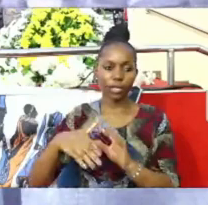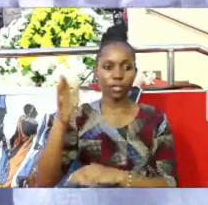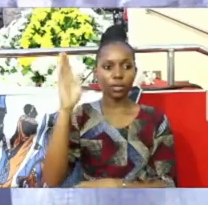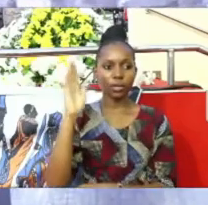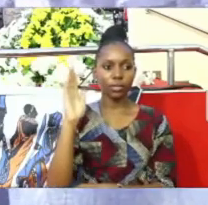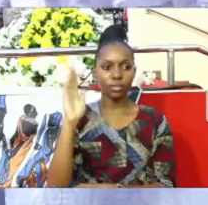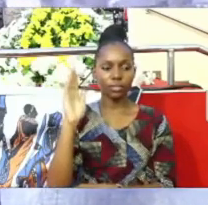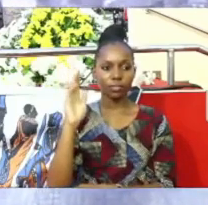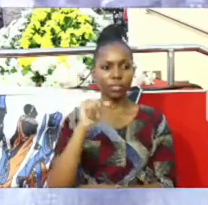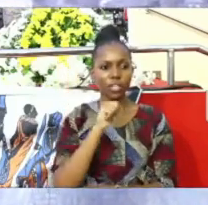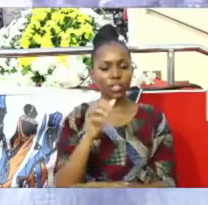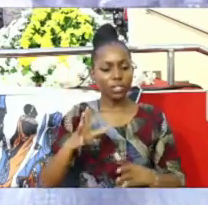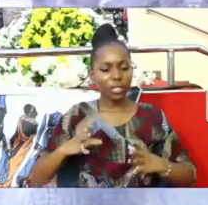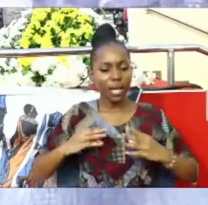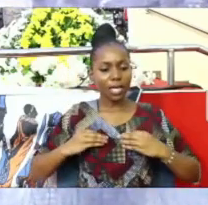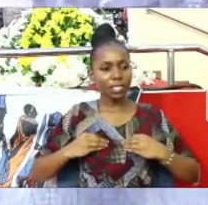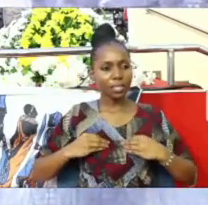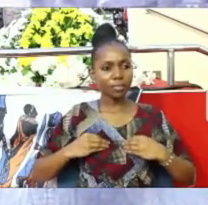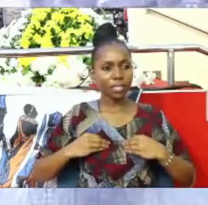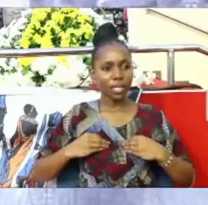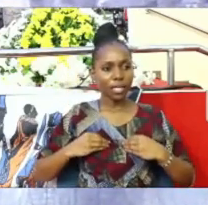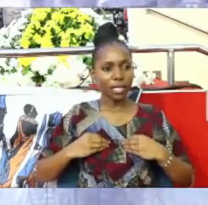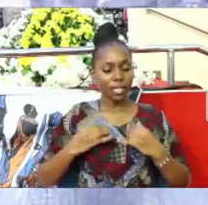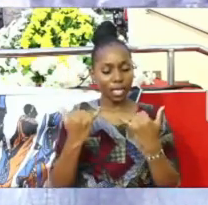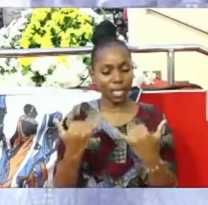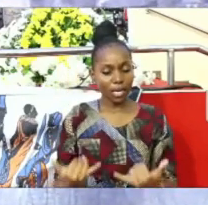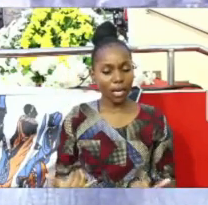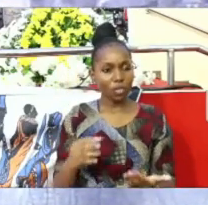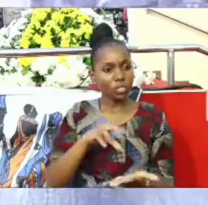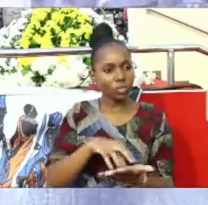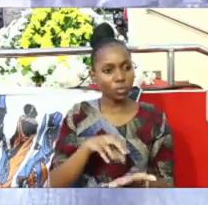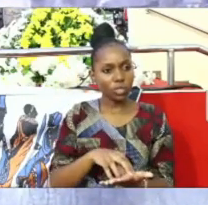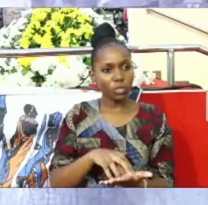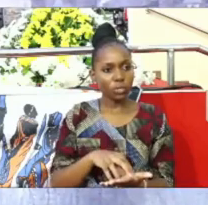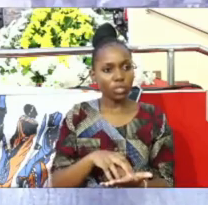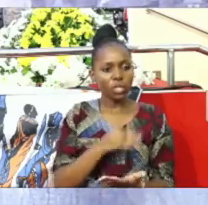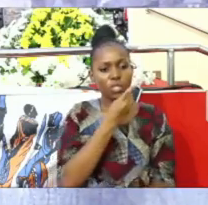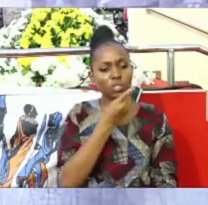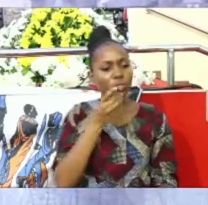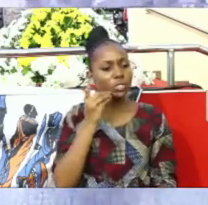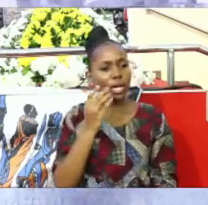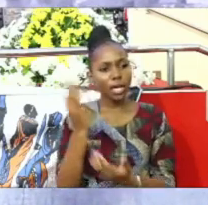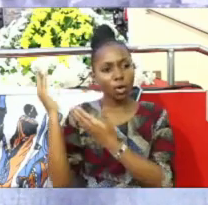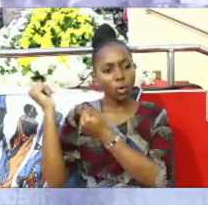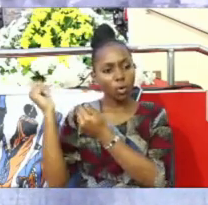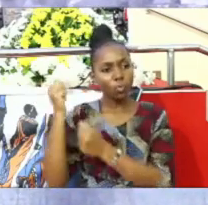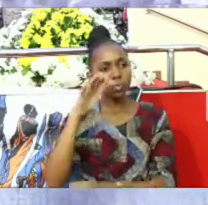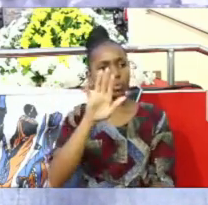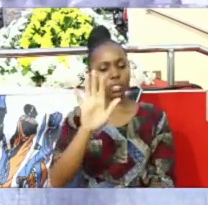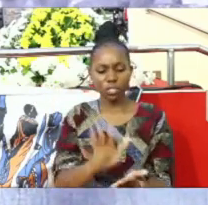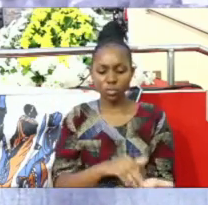present circumstances. Usikubali hali iliyoko kwa sasa. To blur your hope. Ikafiche tumaini yako. To destroy your